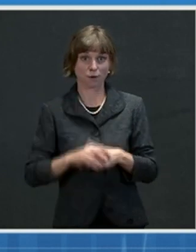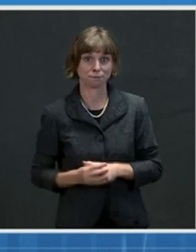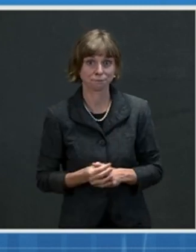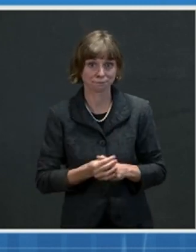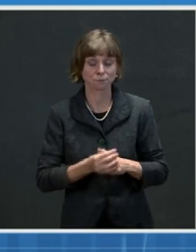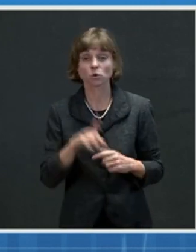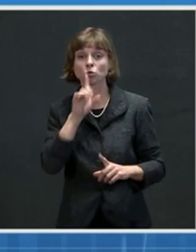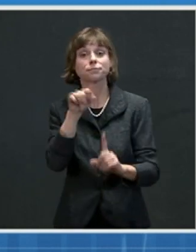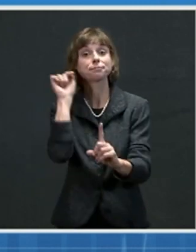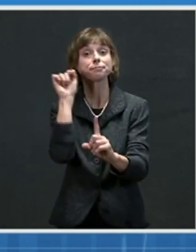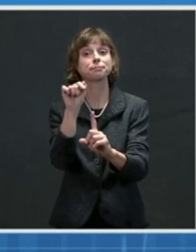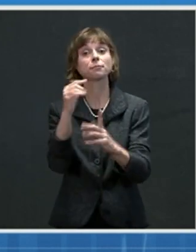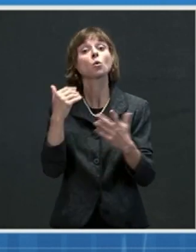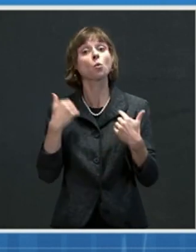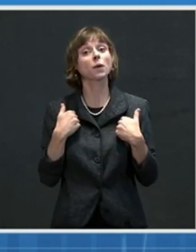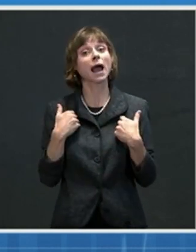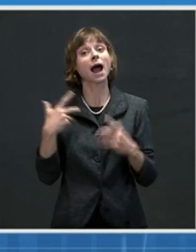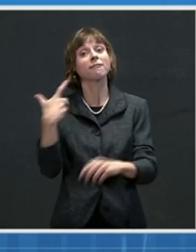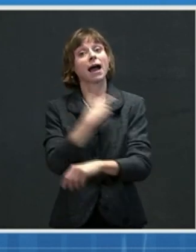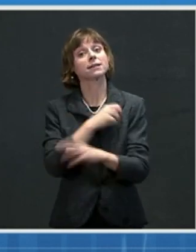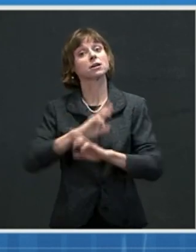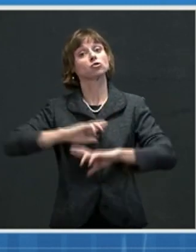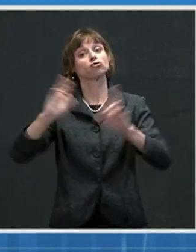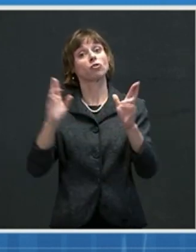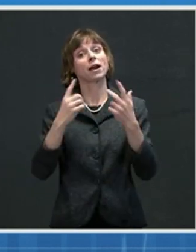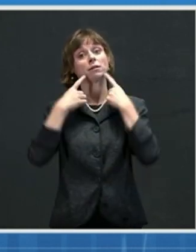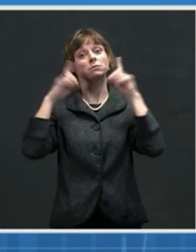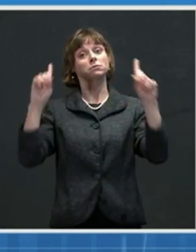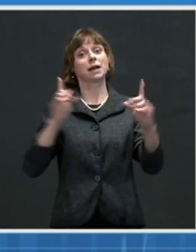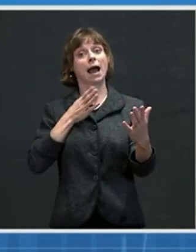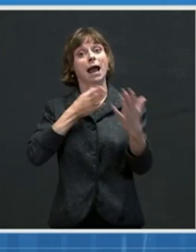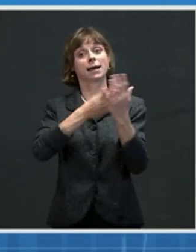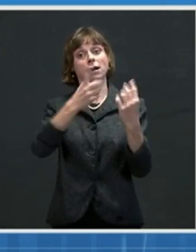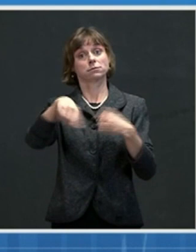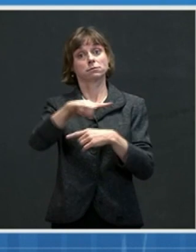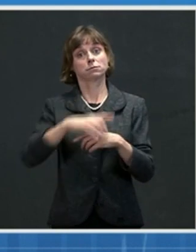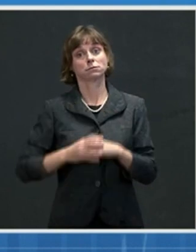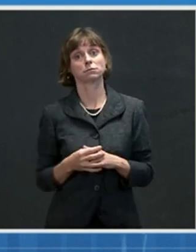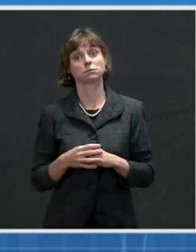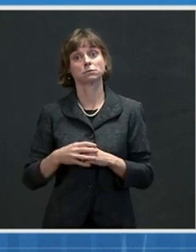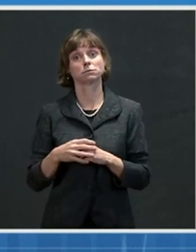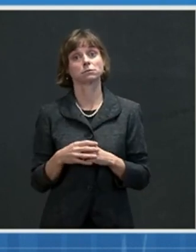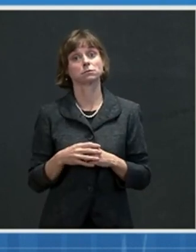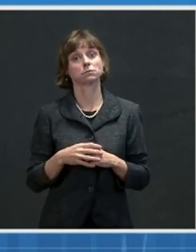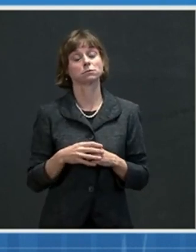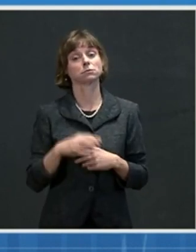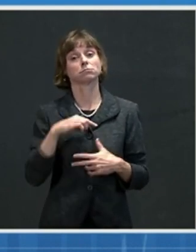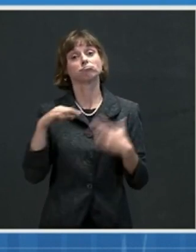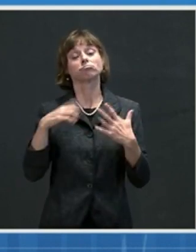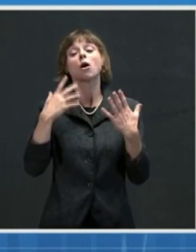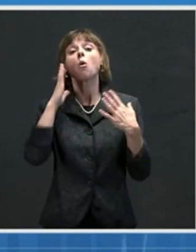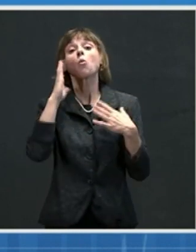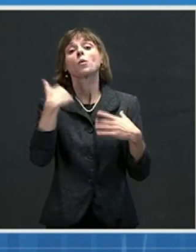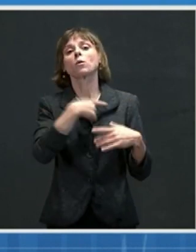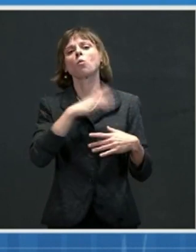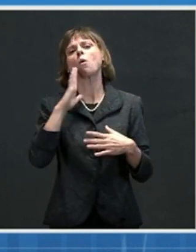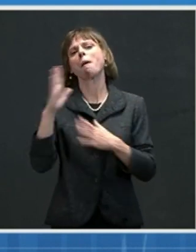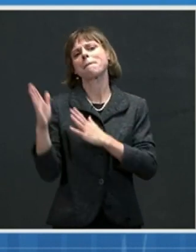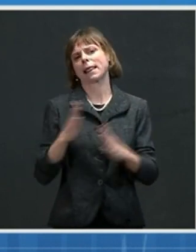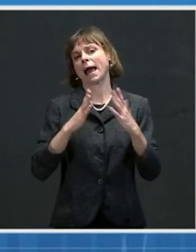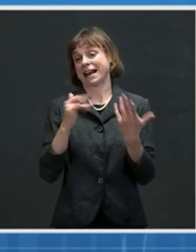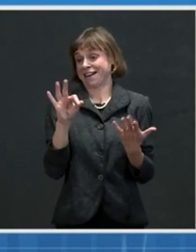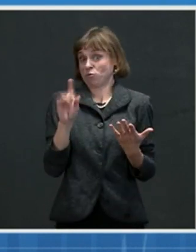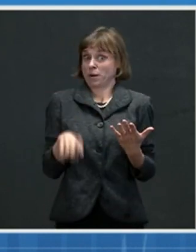is that we have vaccines that work well against it, and obviously we're going to be planning, if necessary, to upgrade vaccines